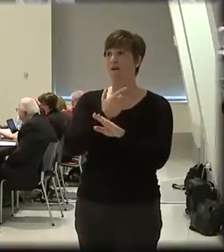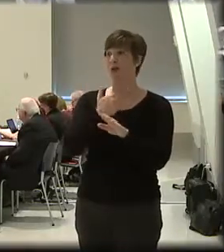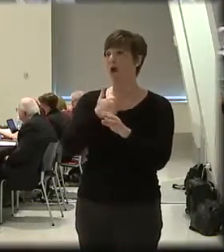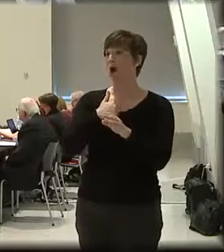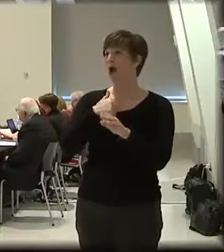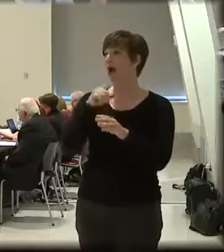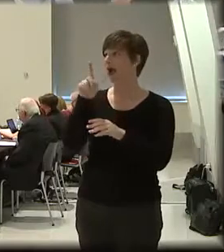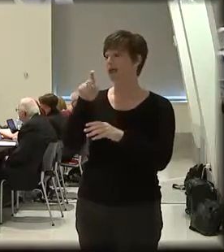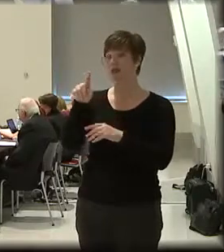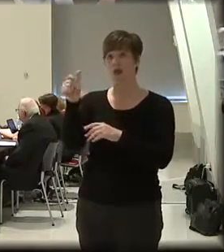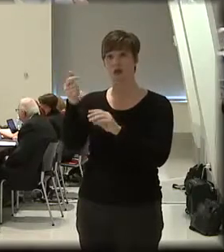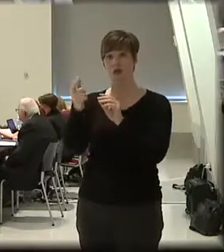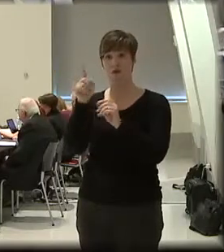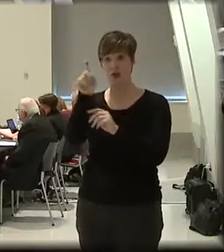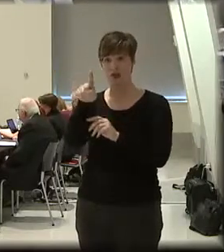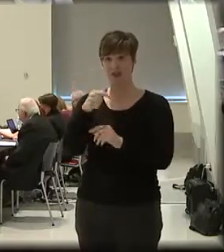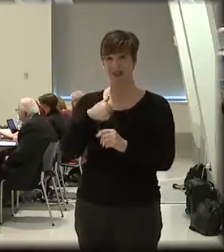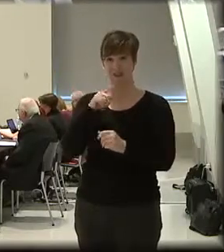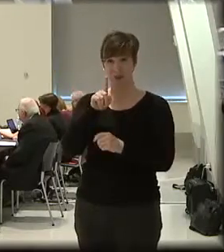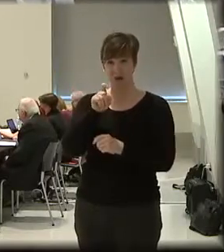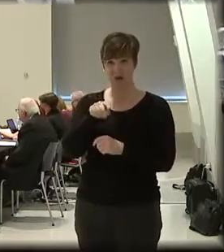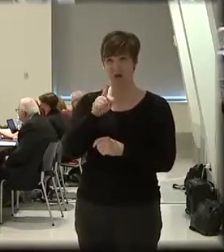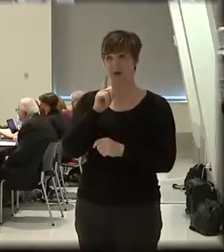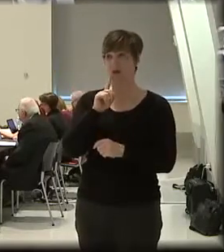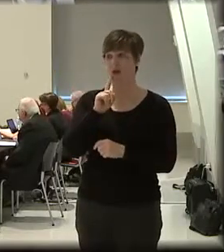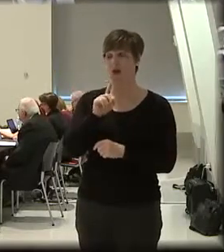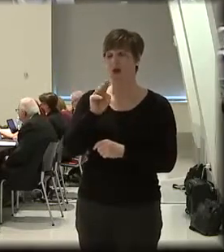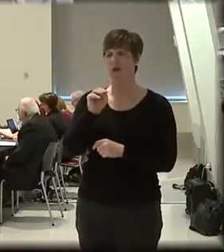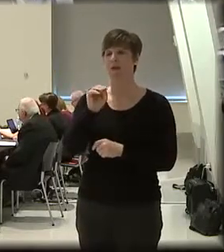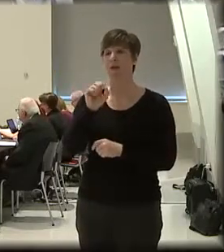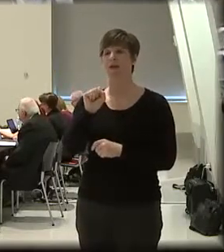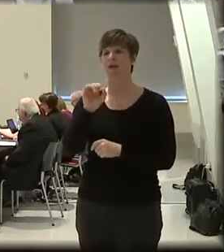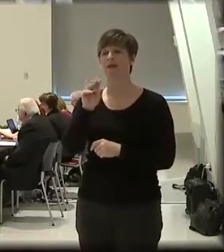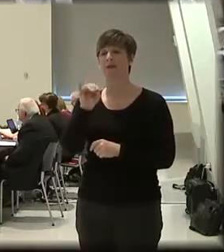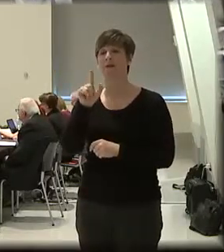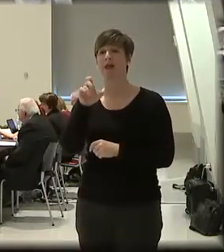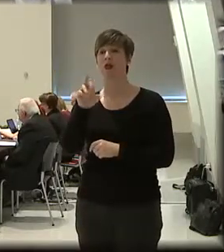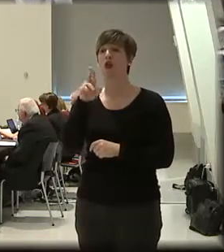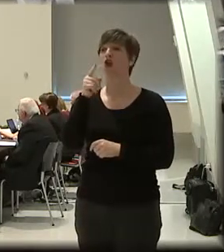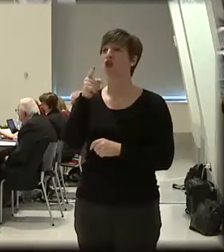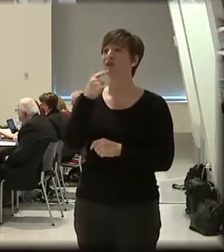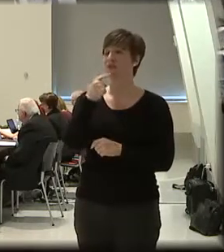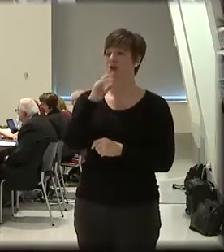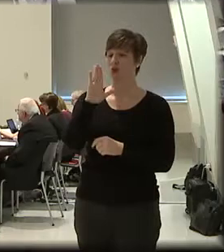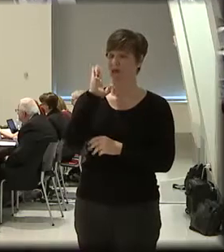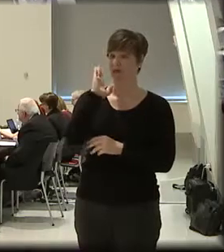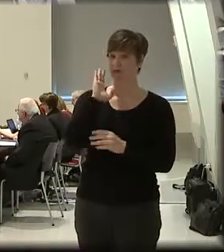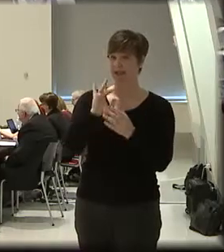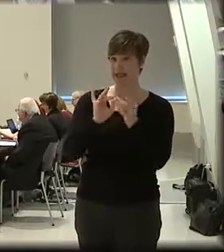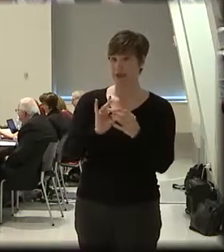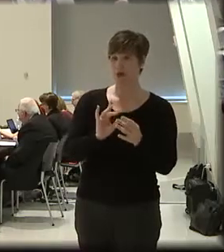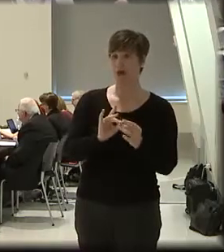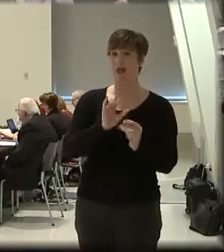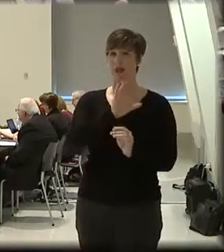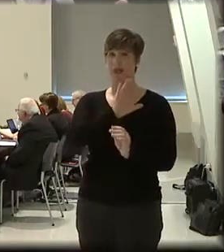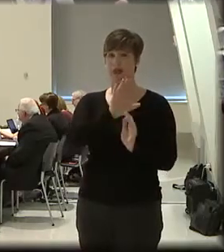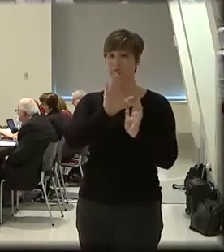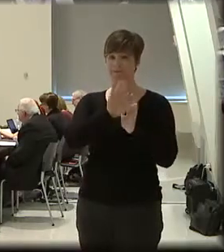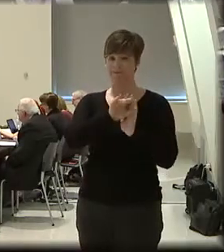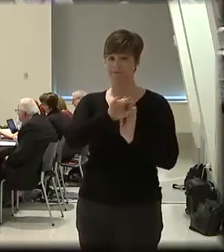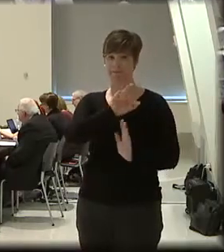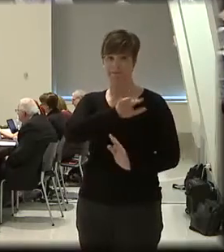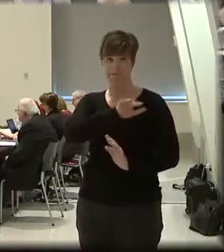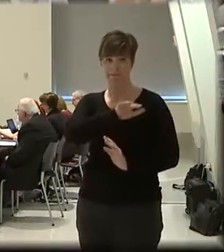force members for questions, I have one quick one for Ms. Miller. You mentioned in your testimony that video footage captured by